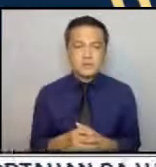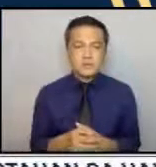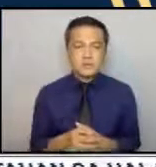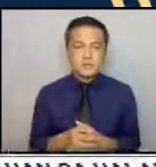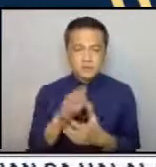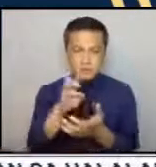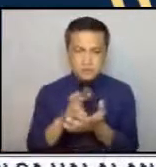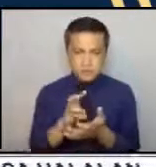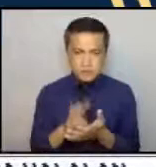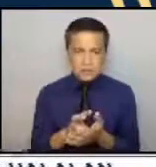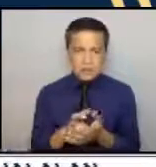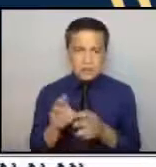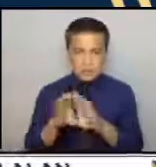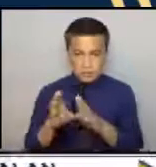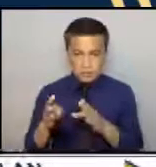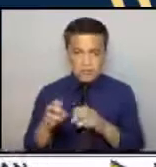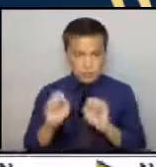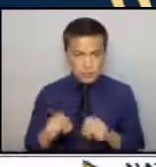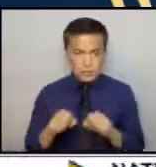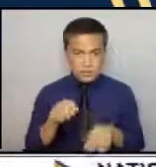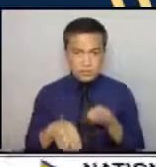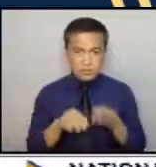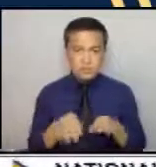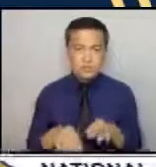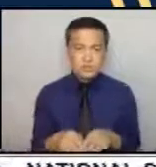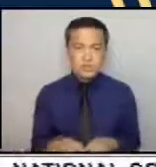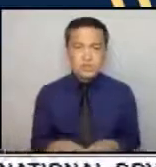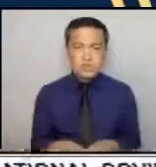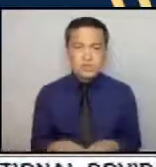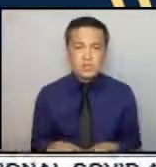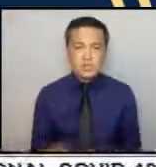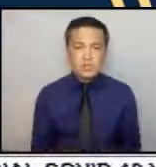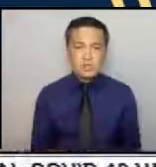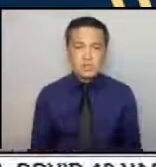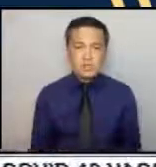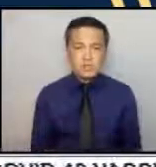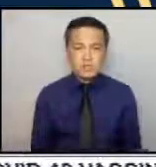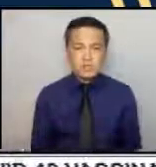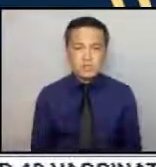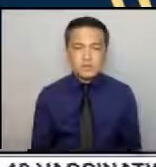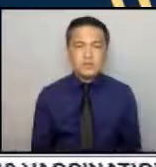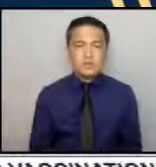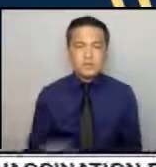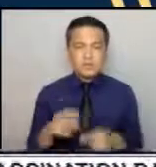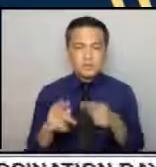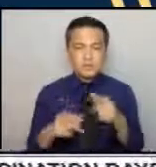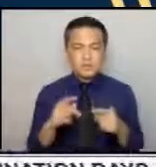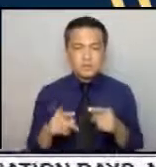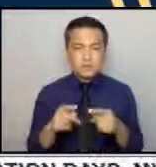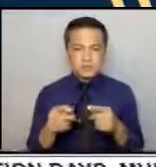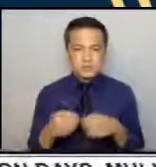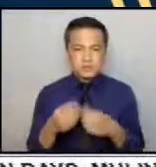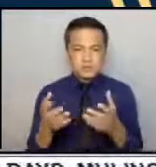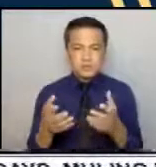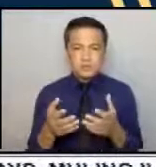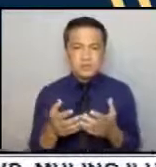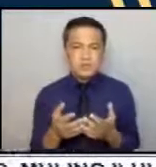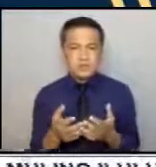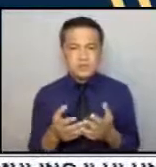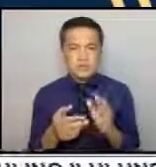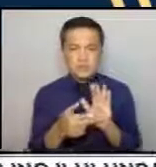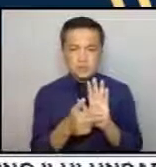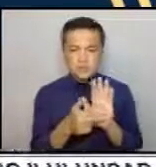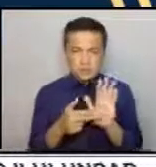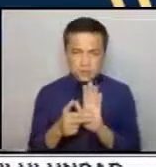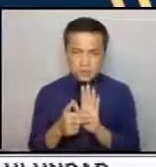all walk-in. We will be offering all the, as much as possible, we will be offering all the brands at